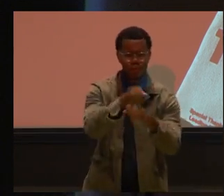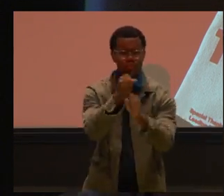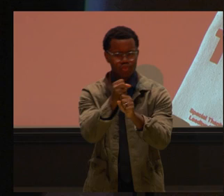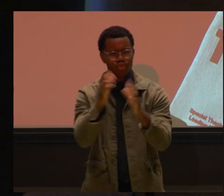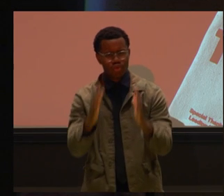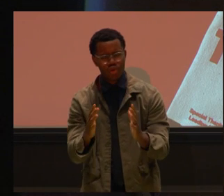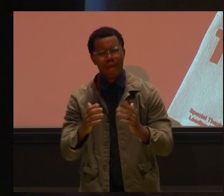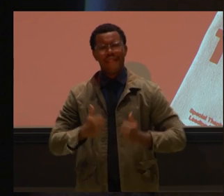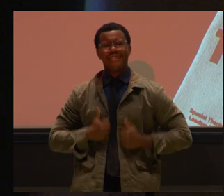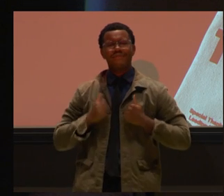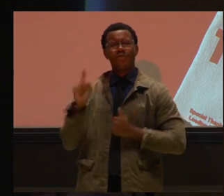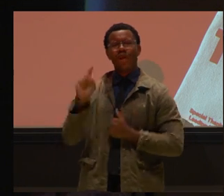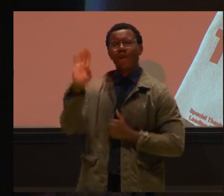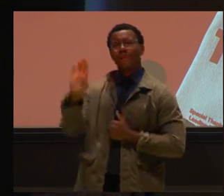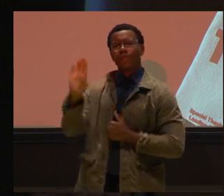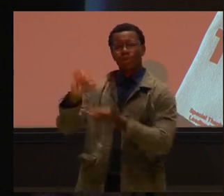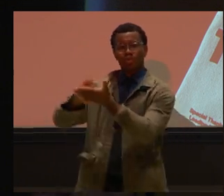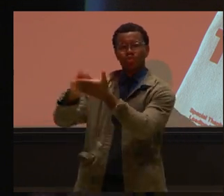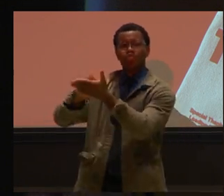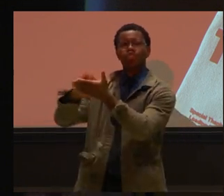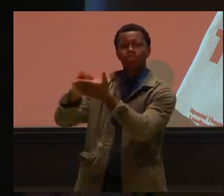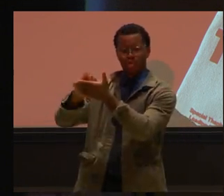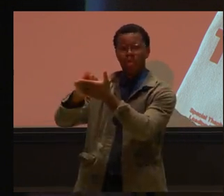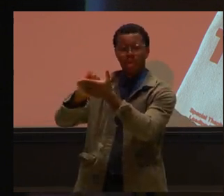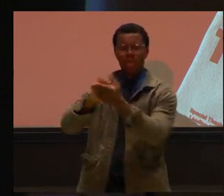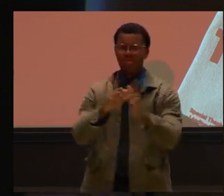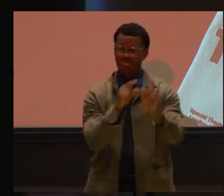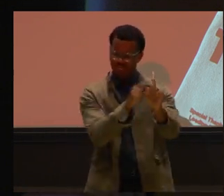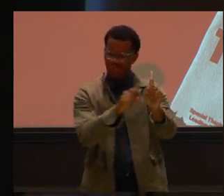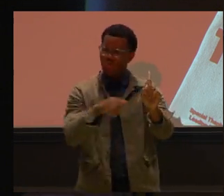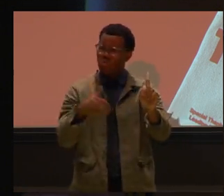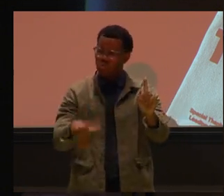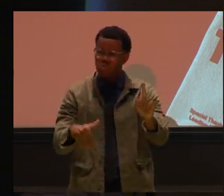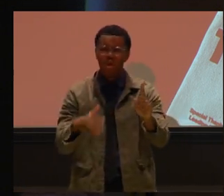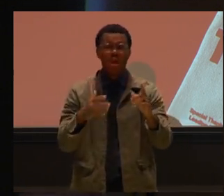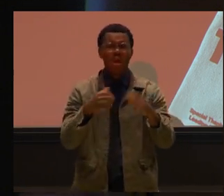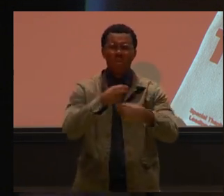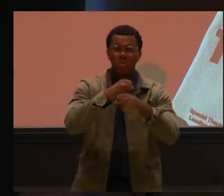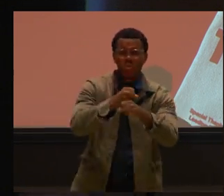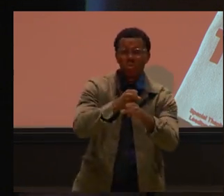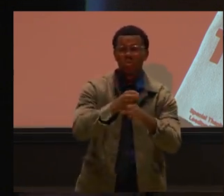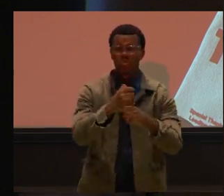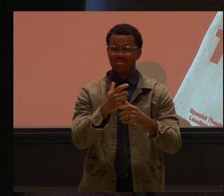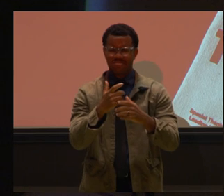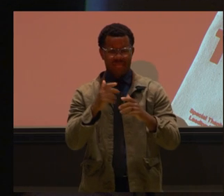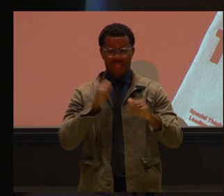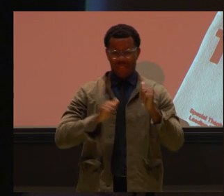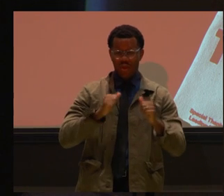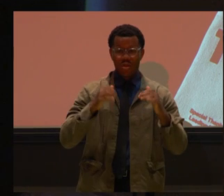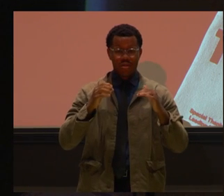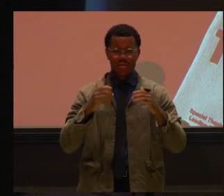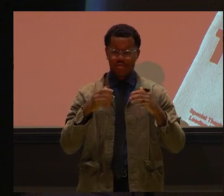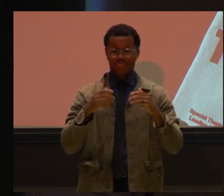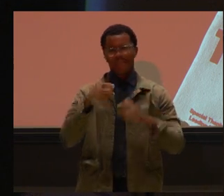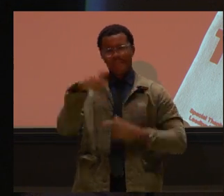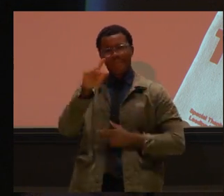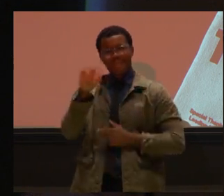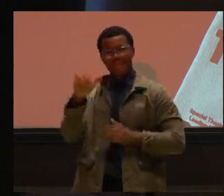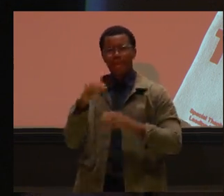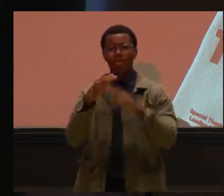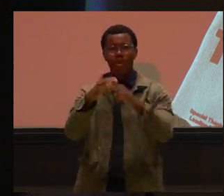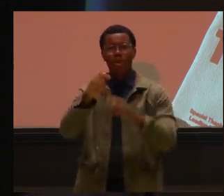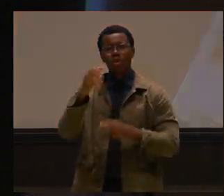Quinn live in Brooklyn, New York. She had successfully produced a critically acclaimed theater play called Shoot to Win and